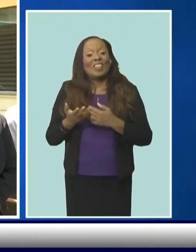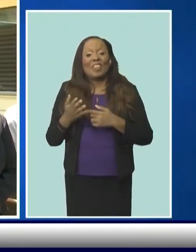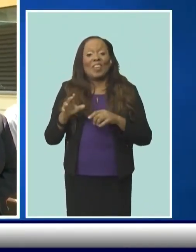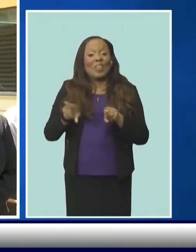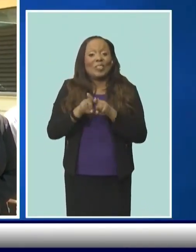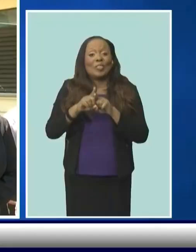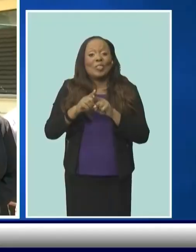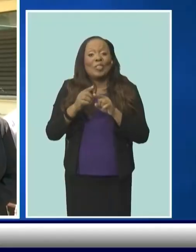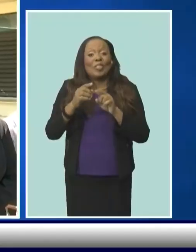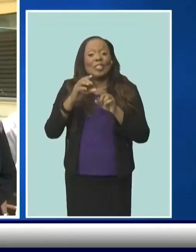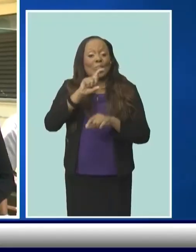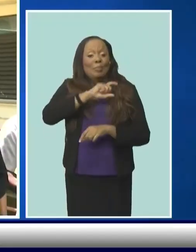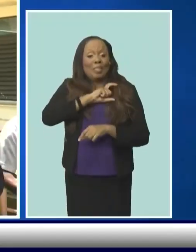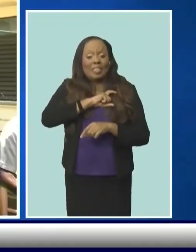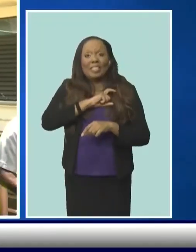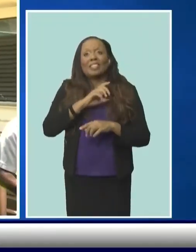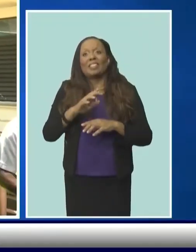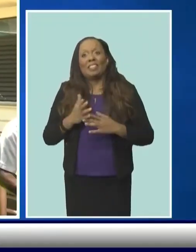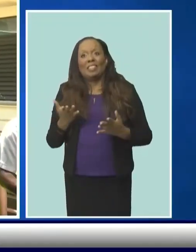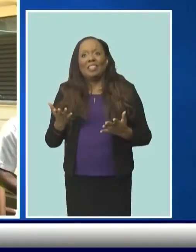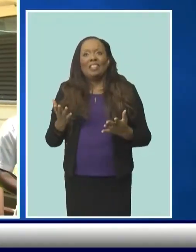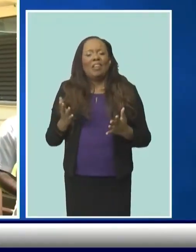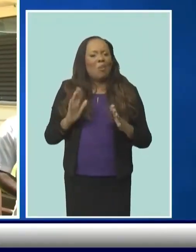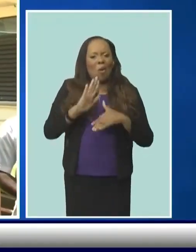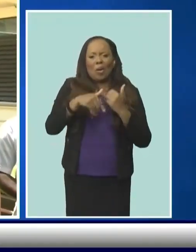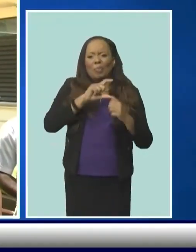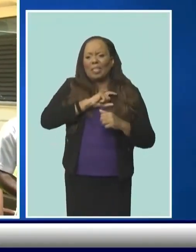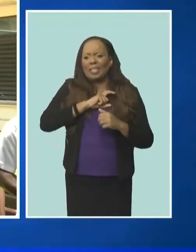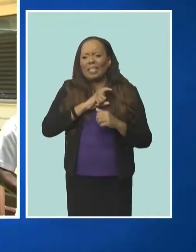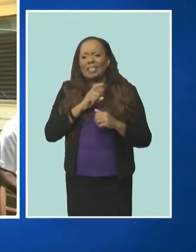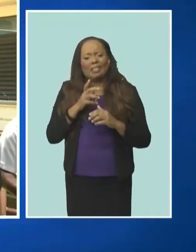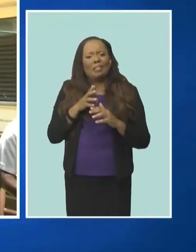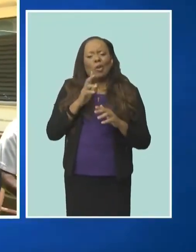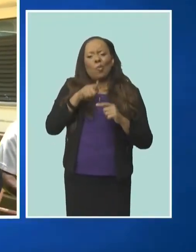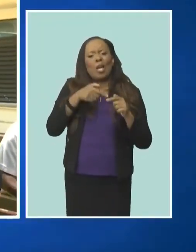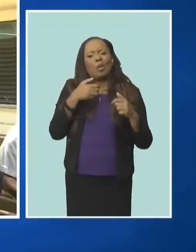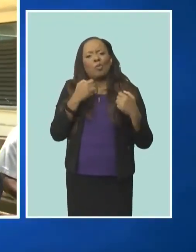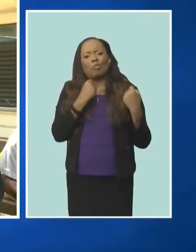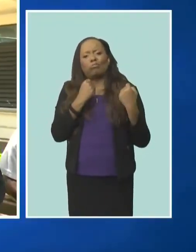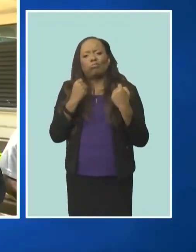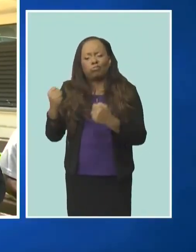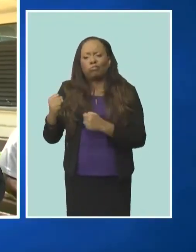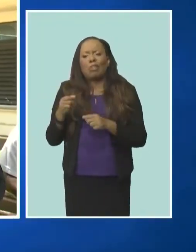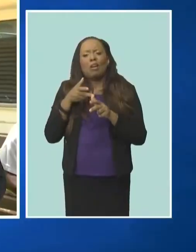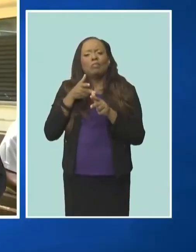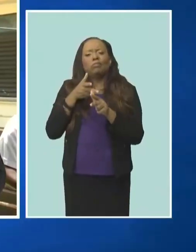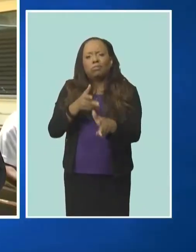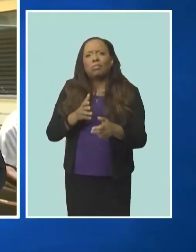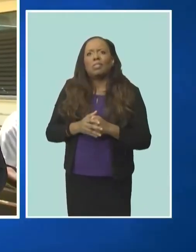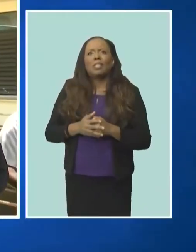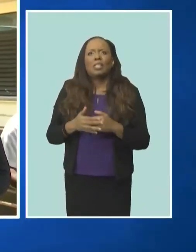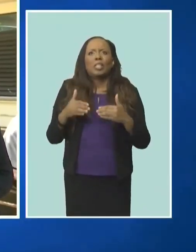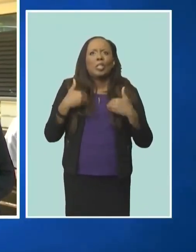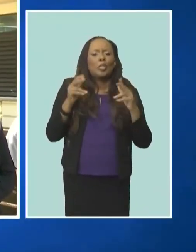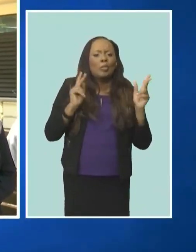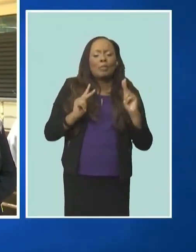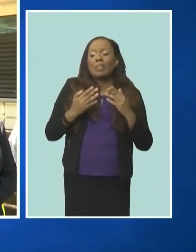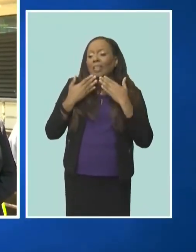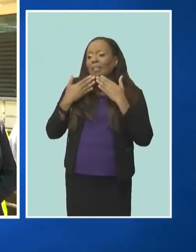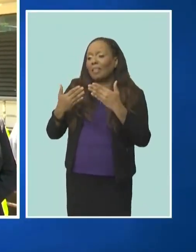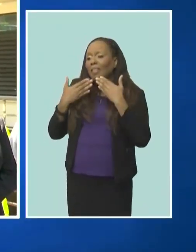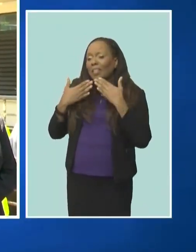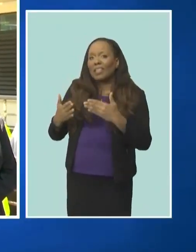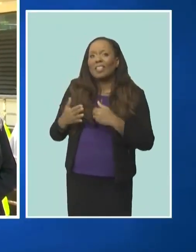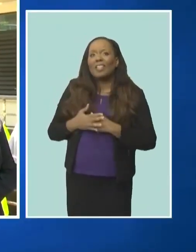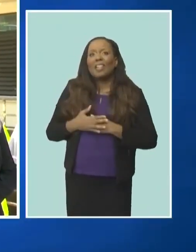police, everybody included. So all the team members, everybody else who's watching, all who contributed, especially you, Honorable Prime Minister, and